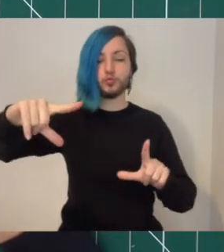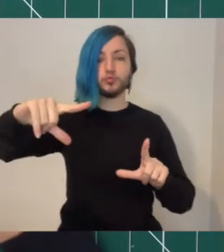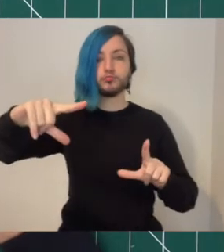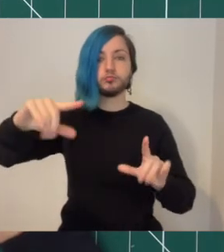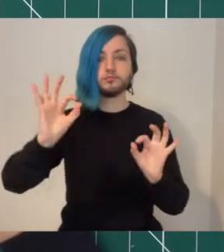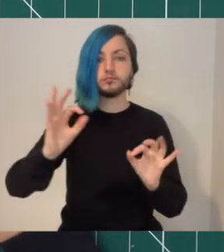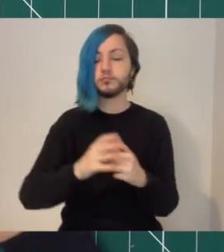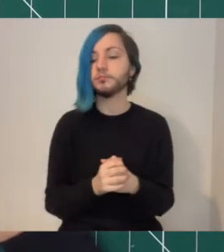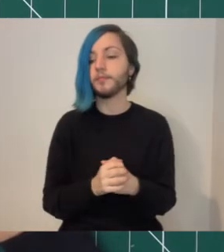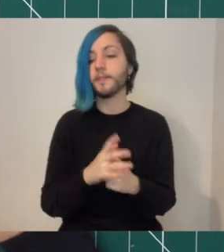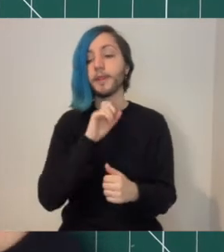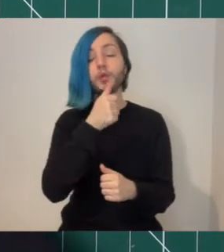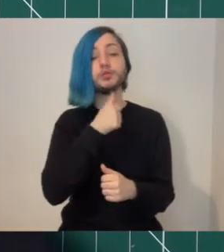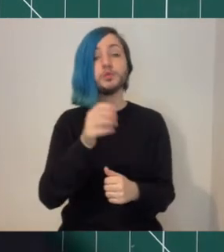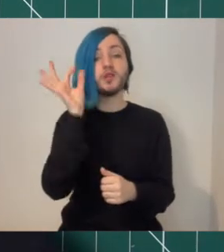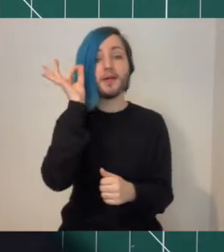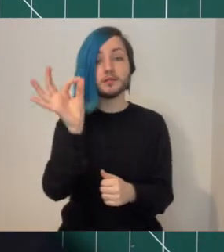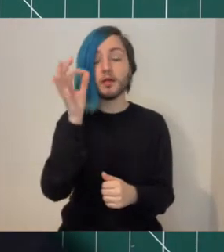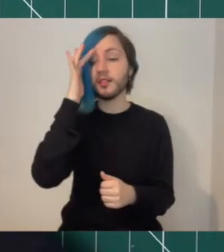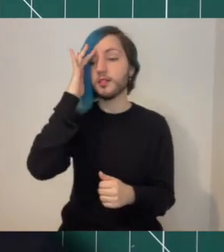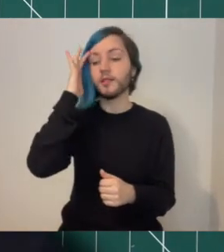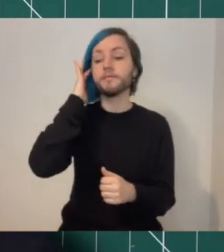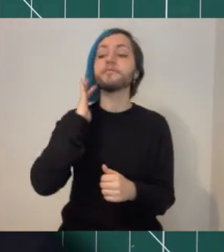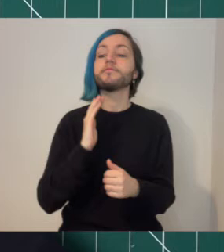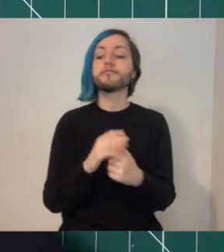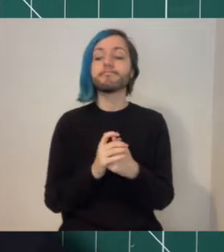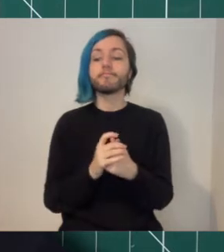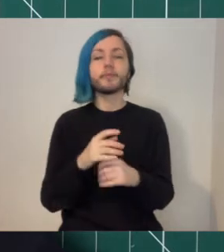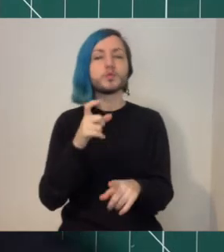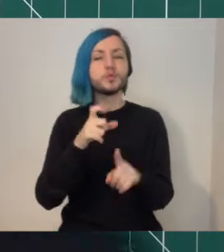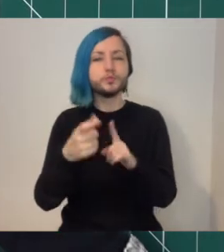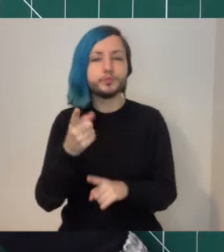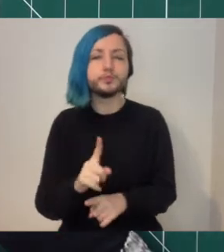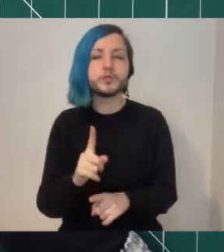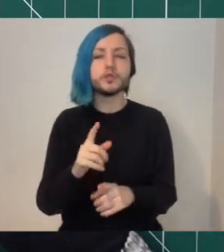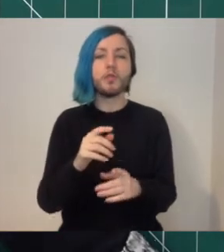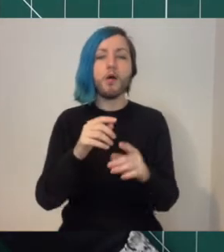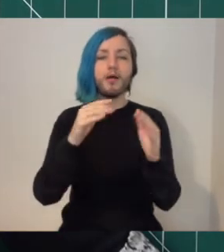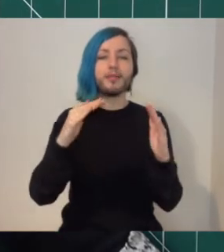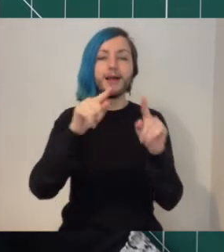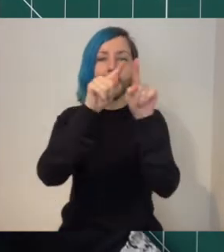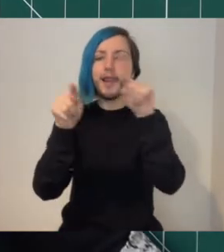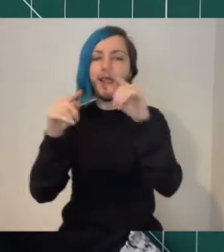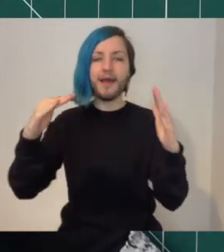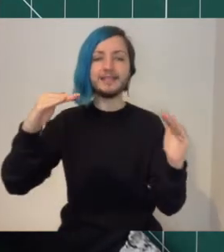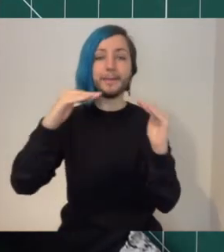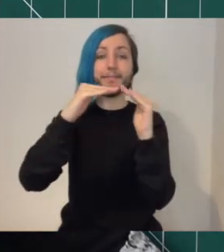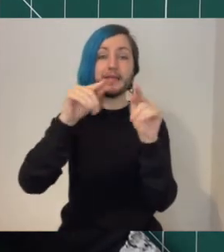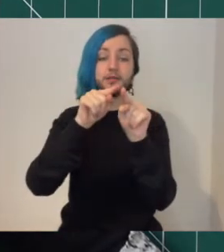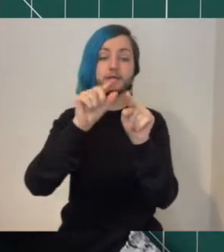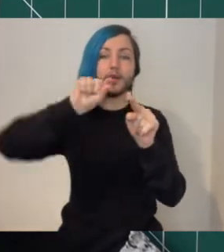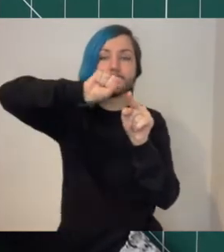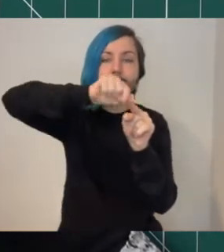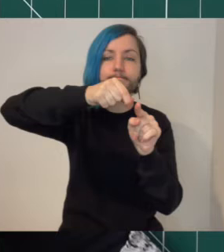up. And we're going to be using a pencil just to mark out where the geometric lines